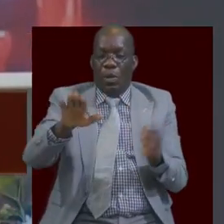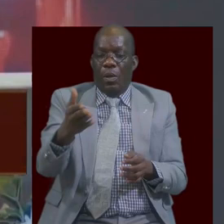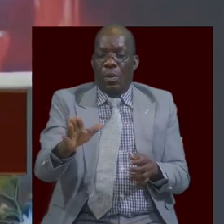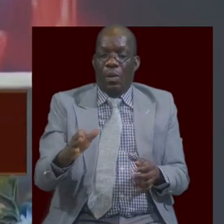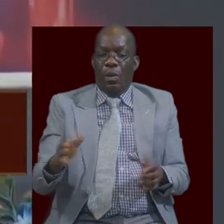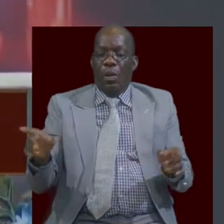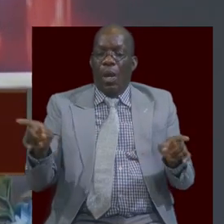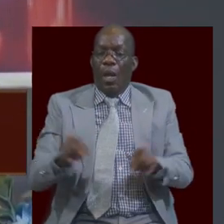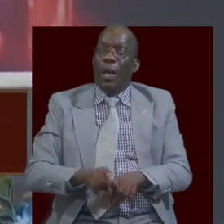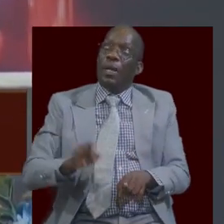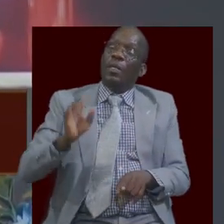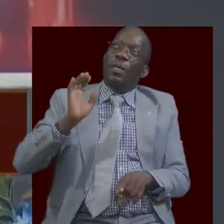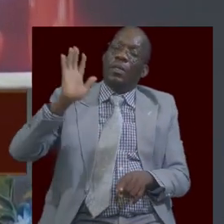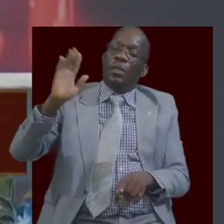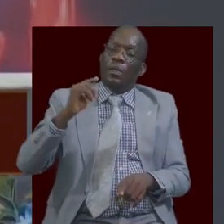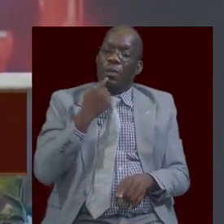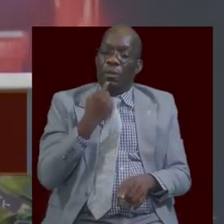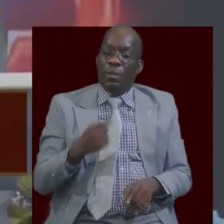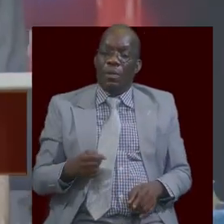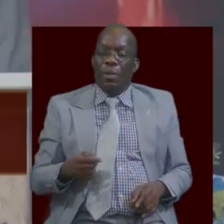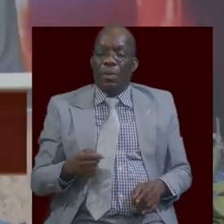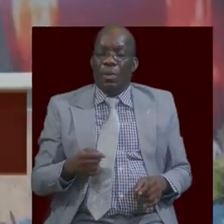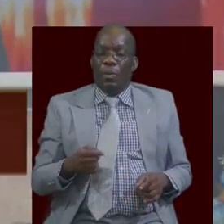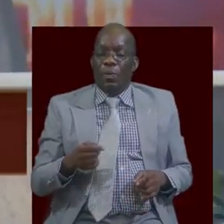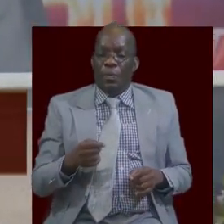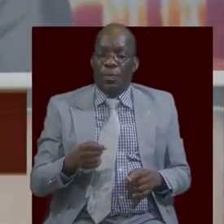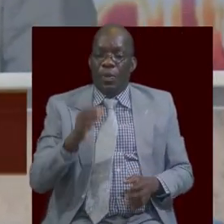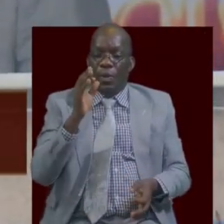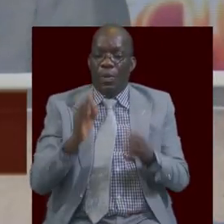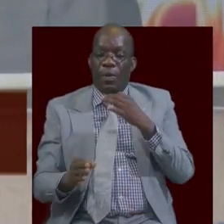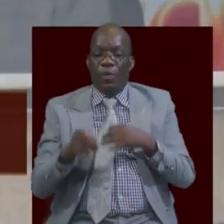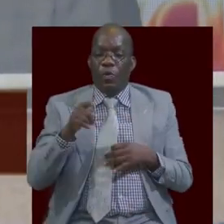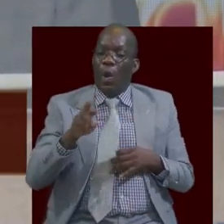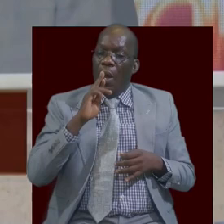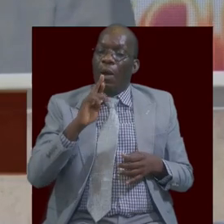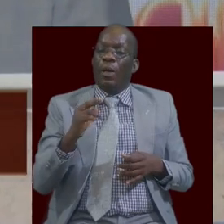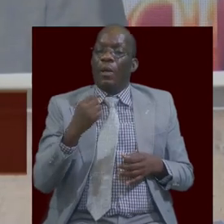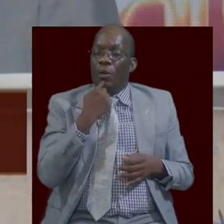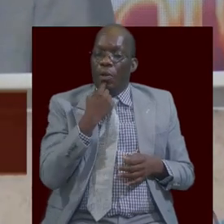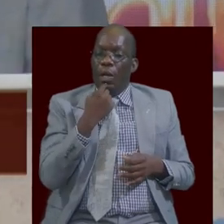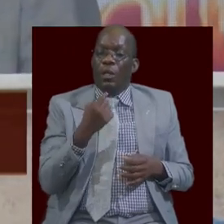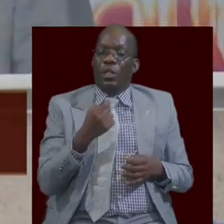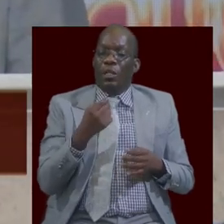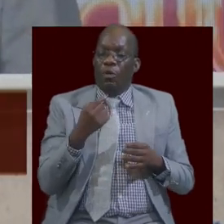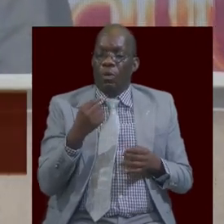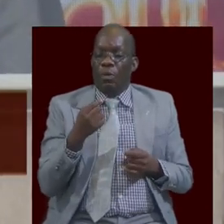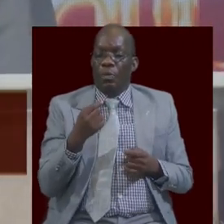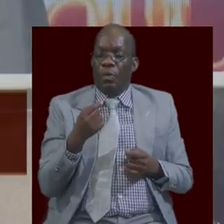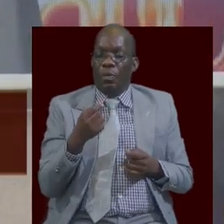zeal. Zealous. If you are kind of plastic,